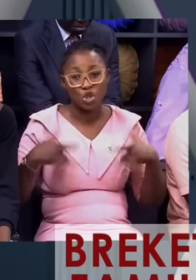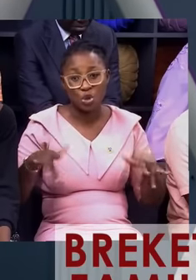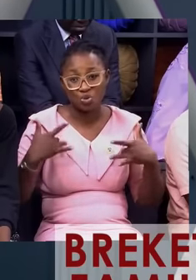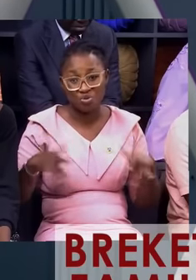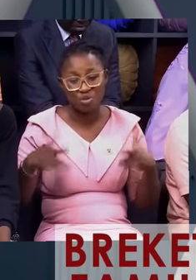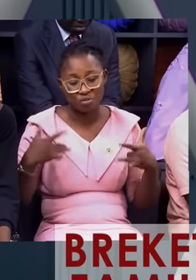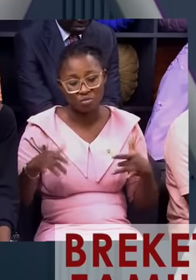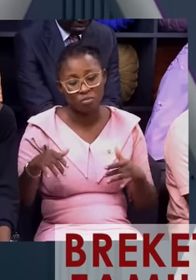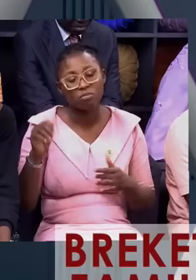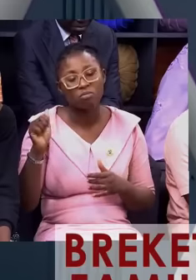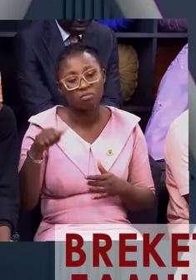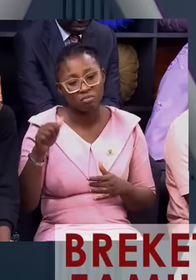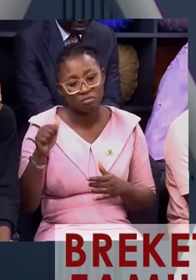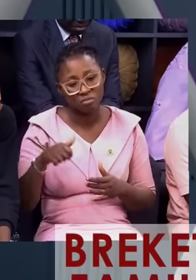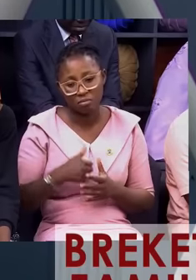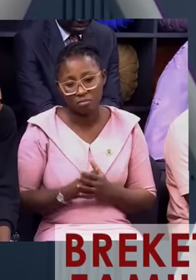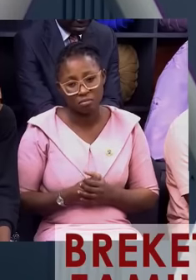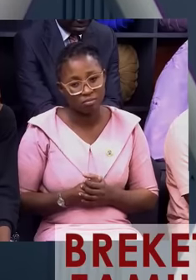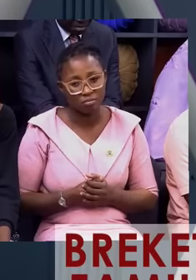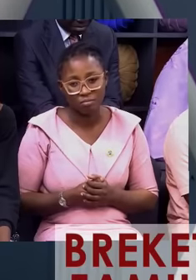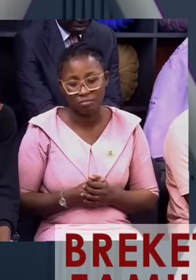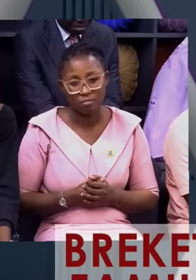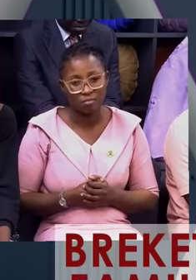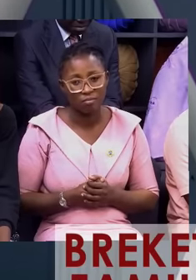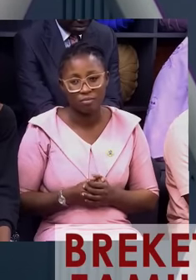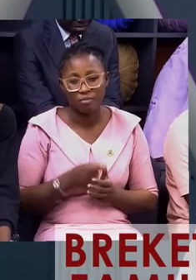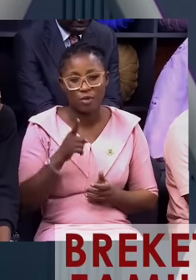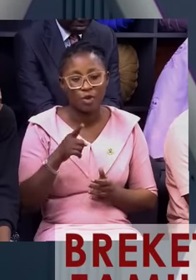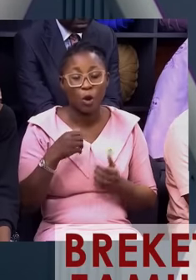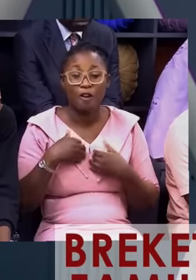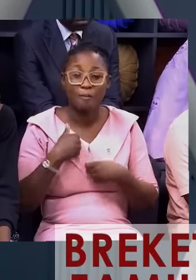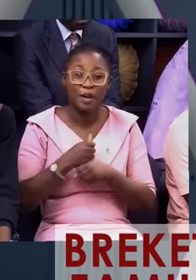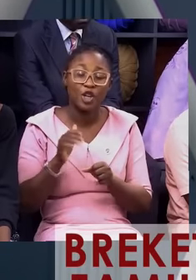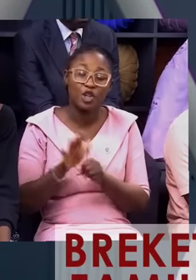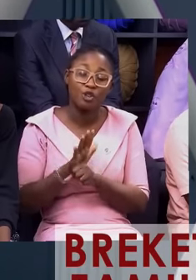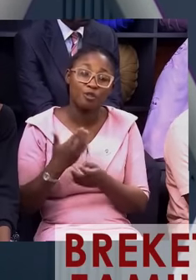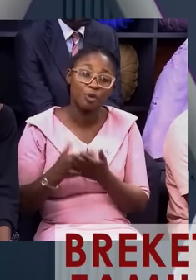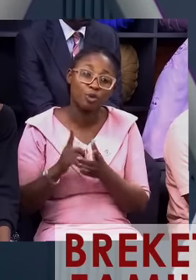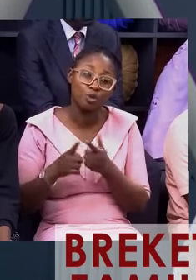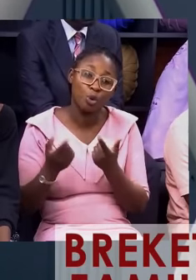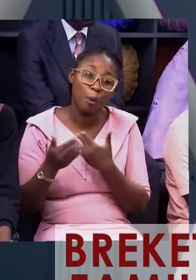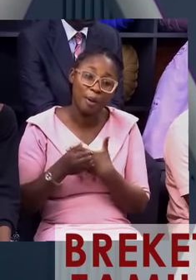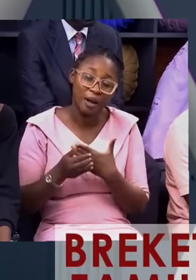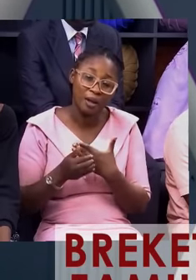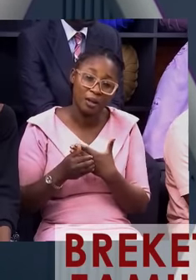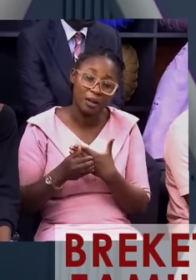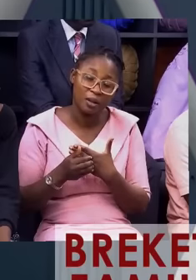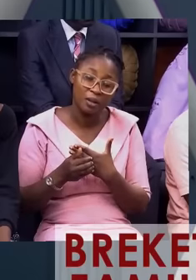AB yeah okay you don't make enough money to come